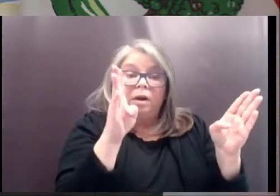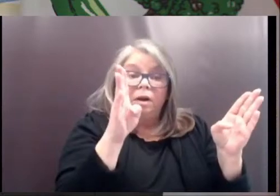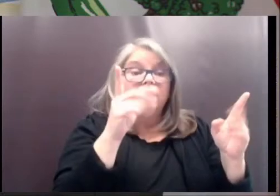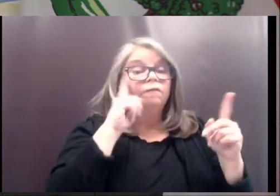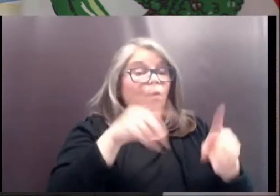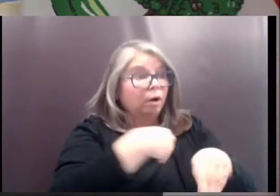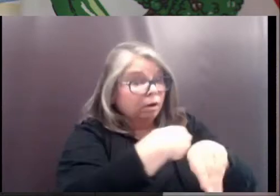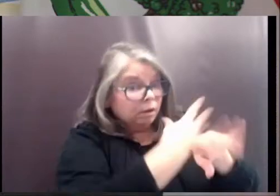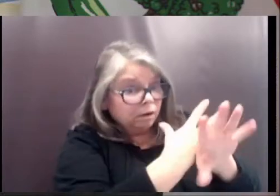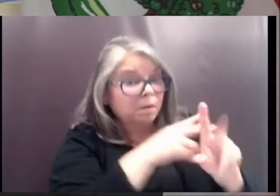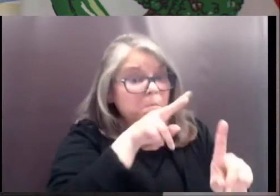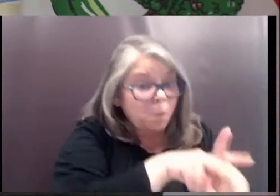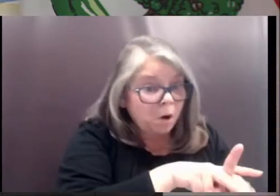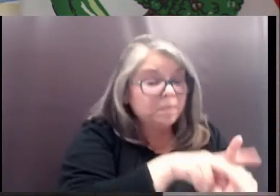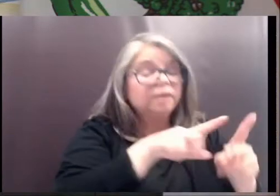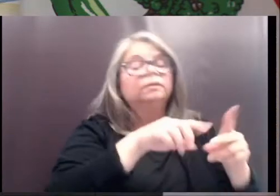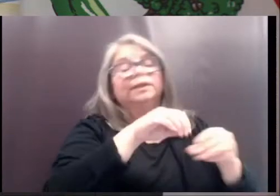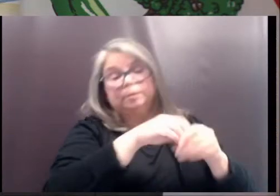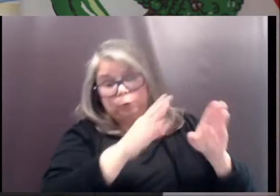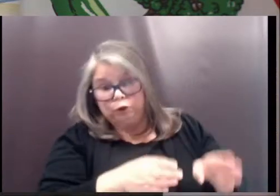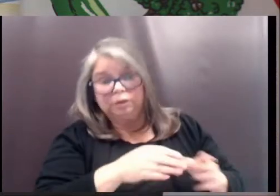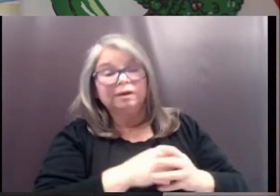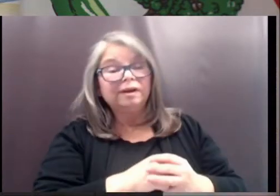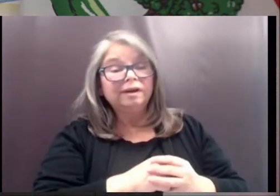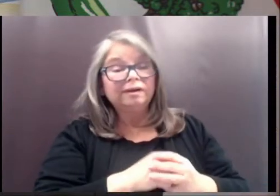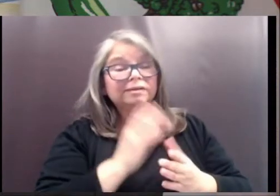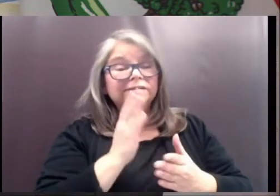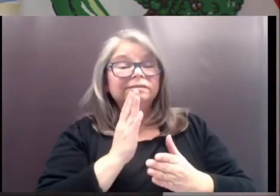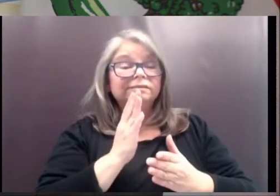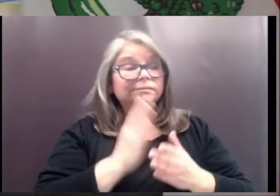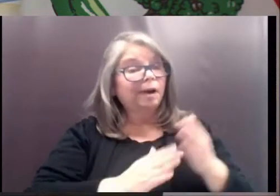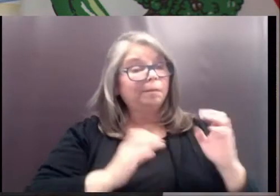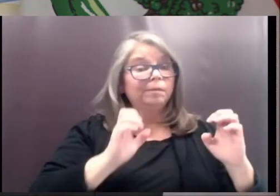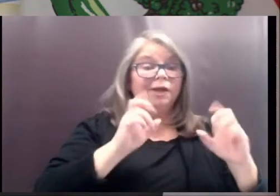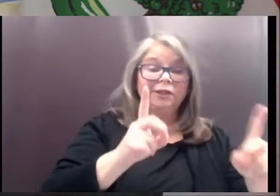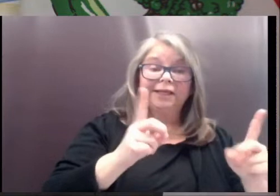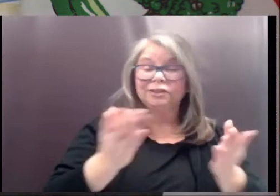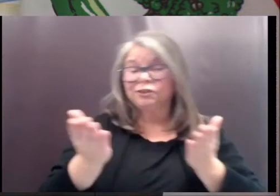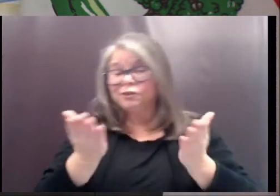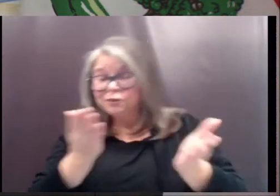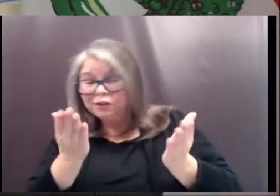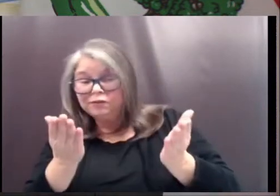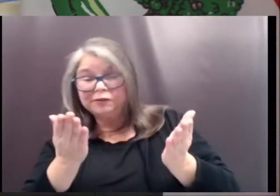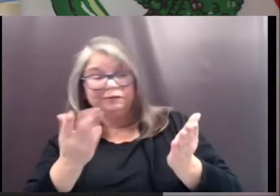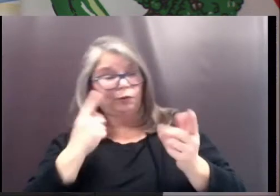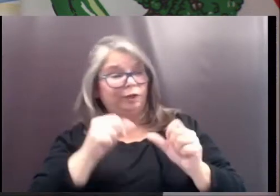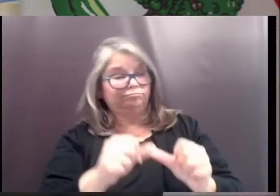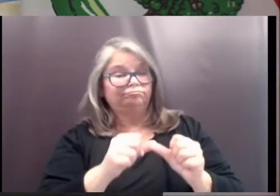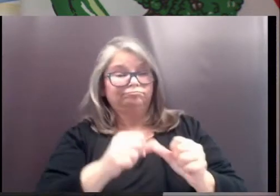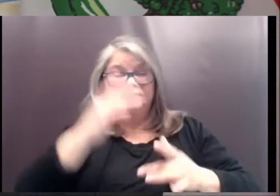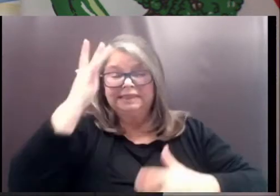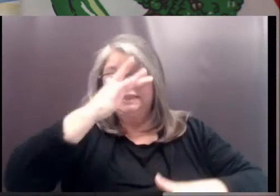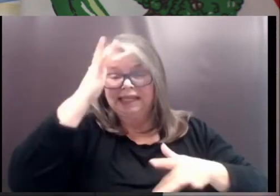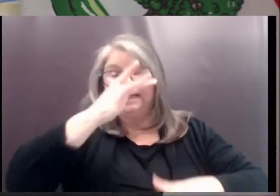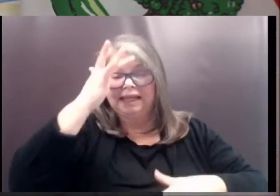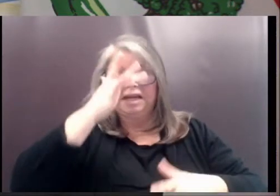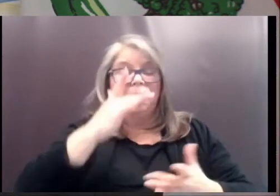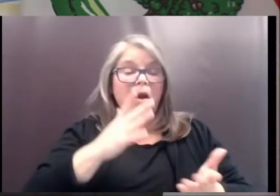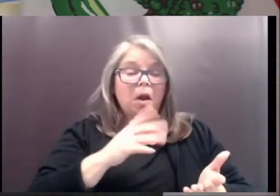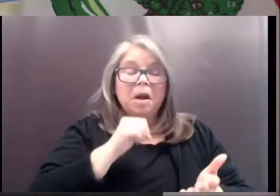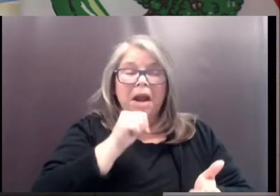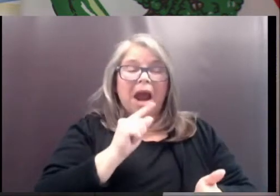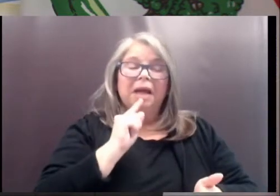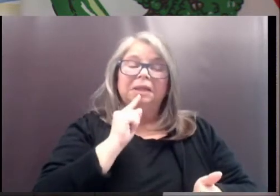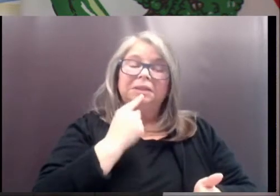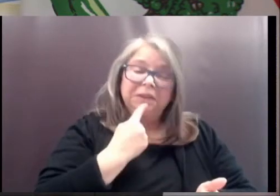but some routine appointments and education sessions for chronic disease management, as well as non-urgent procedures in some of our primary care